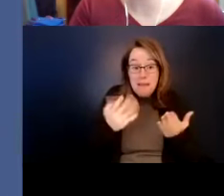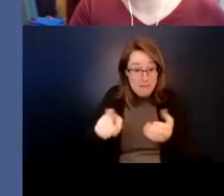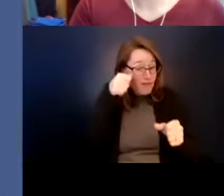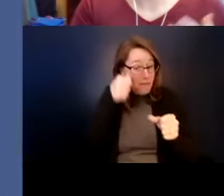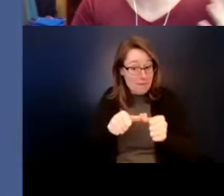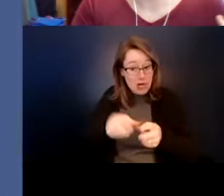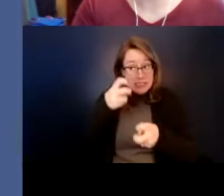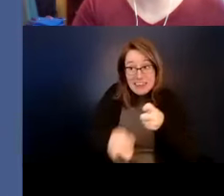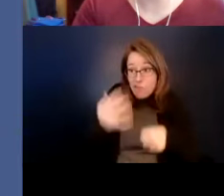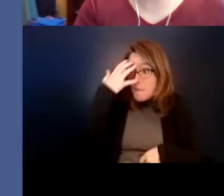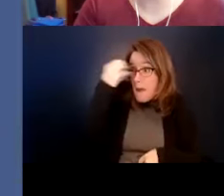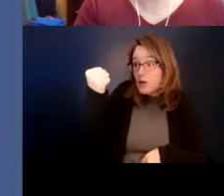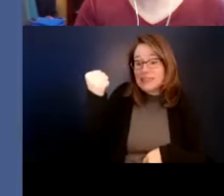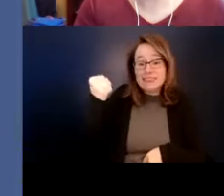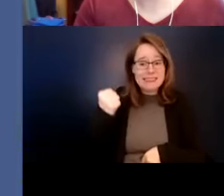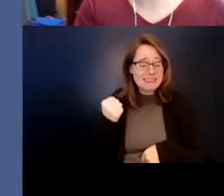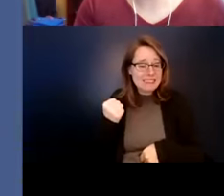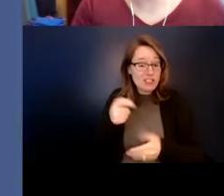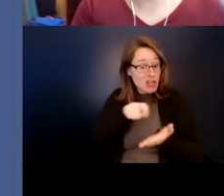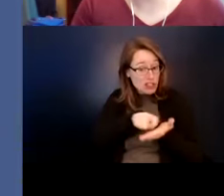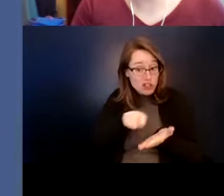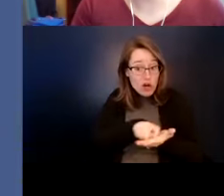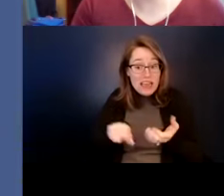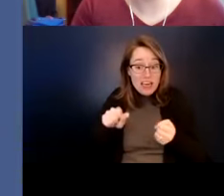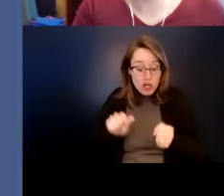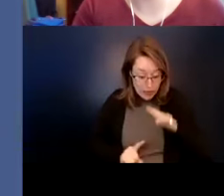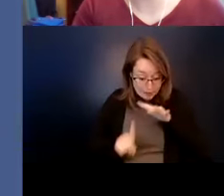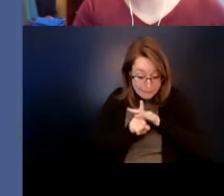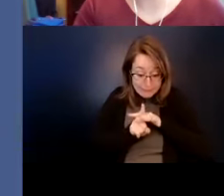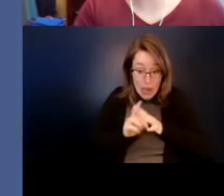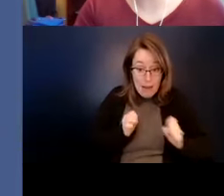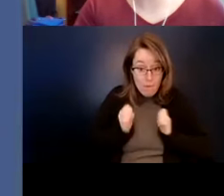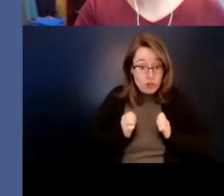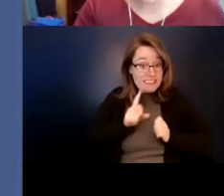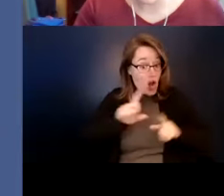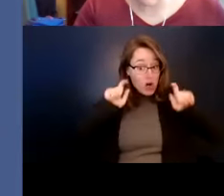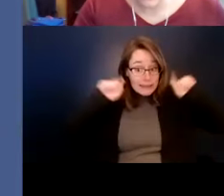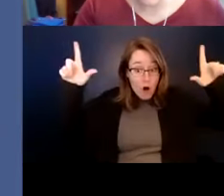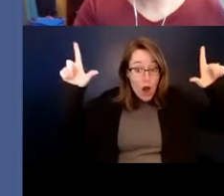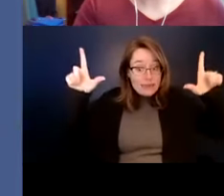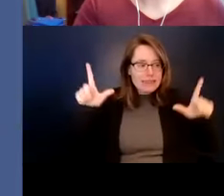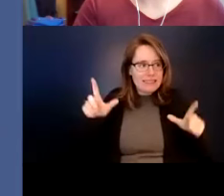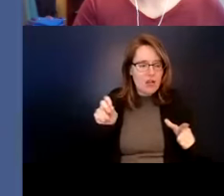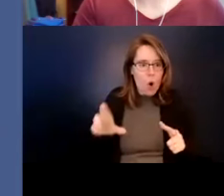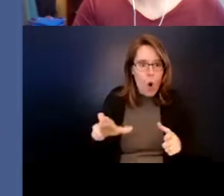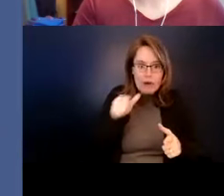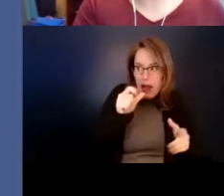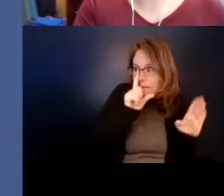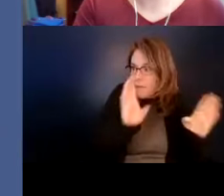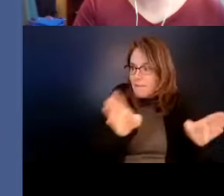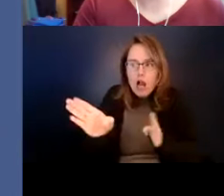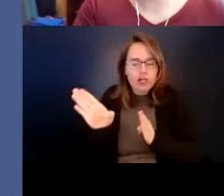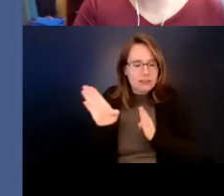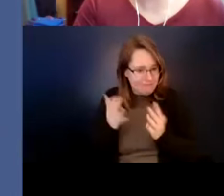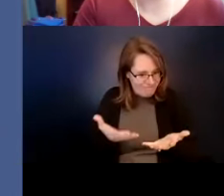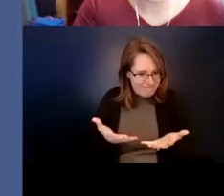memories, or journaling could bring up some emotions that surprise you or that you're not quite ready for. So do